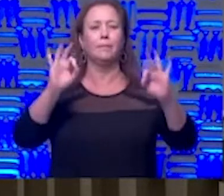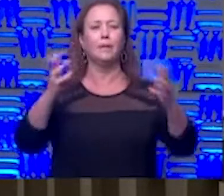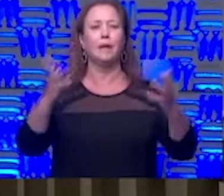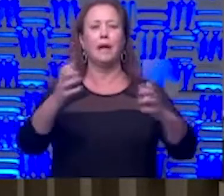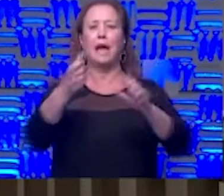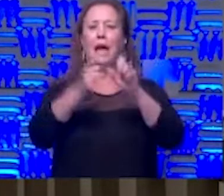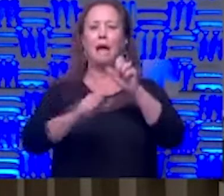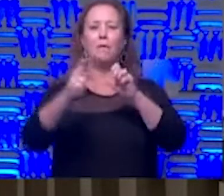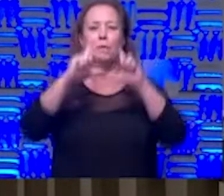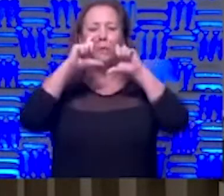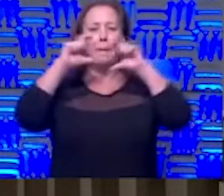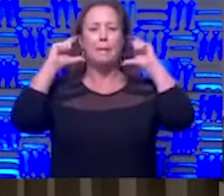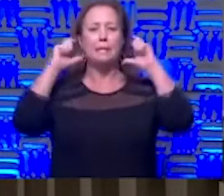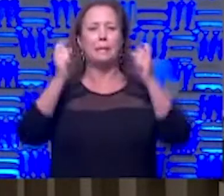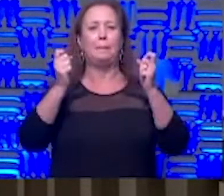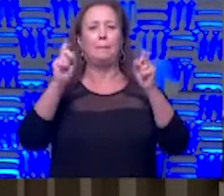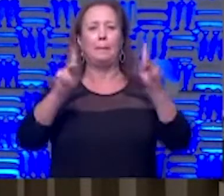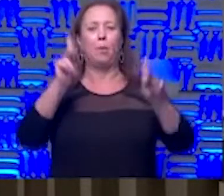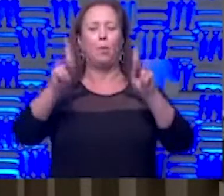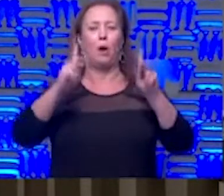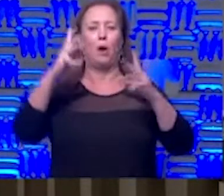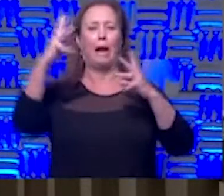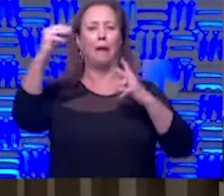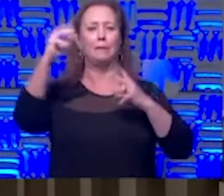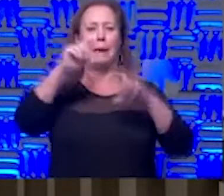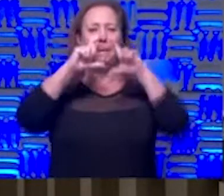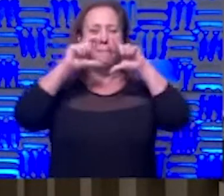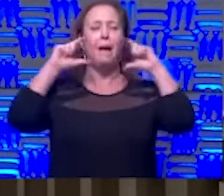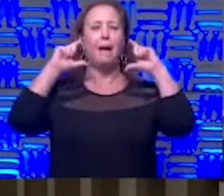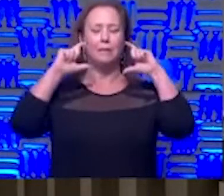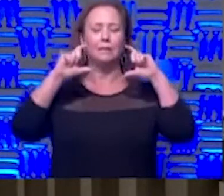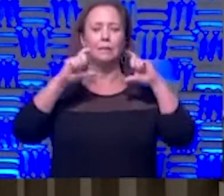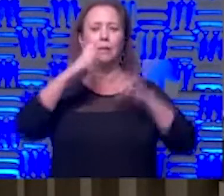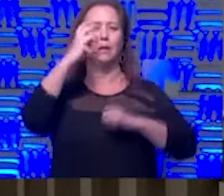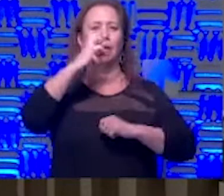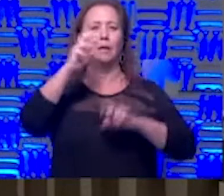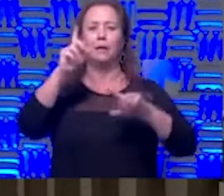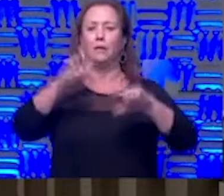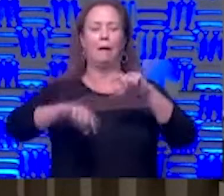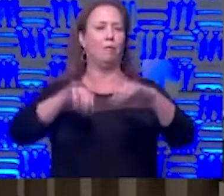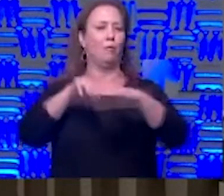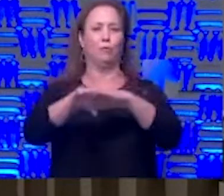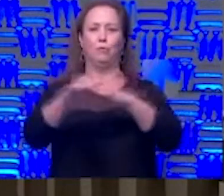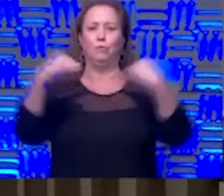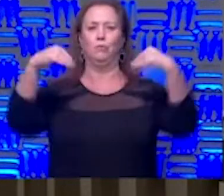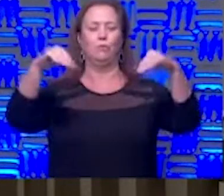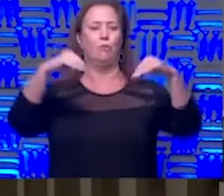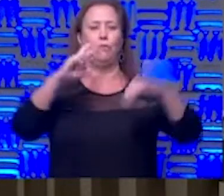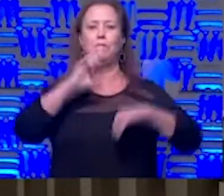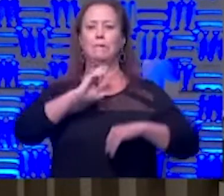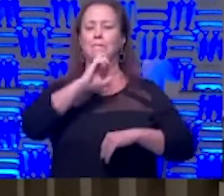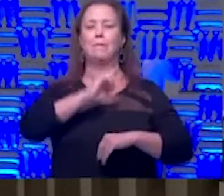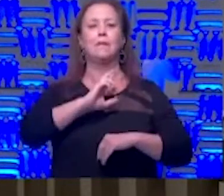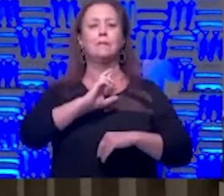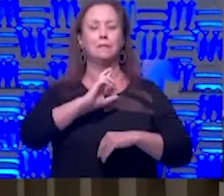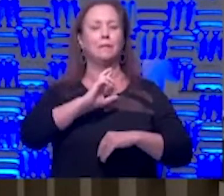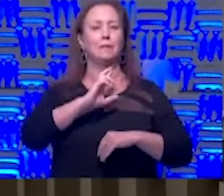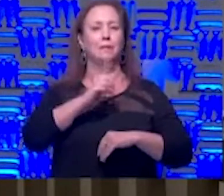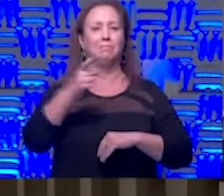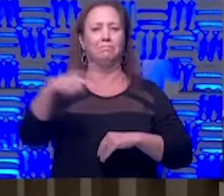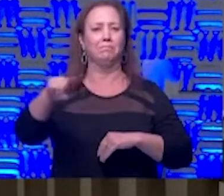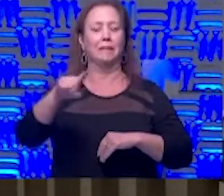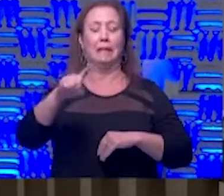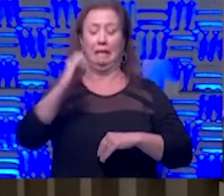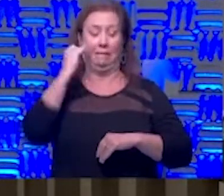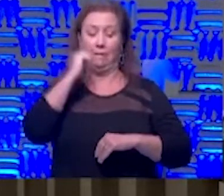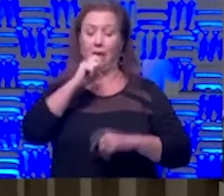wearing masks. There's a lot of people wearing masks outside. A lot of people can't even get into stores or restaurants unless